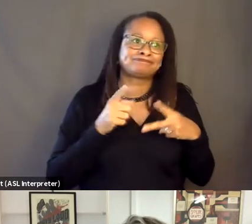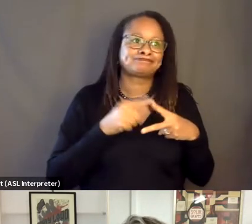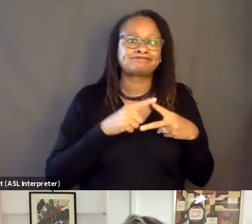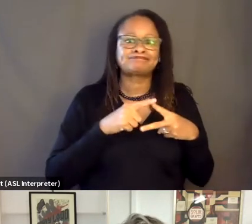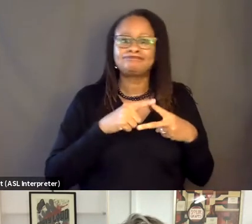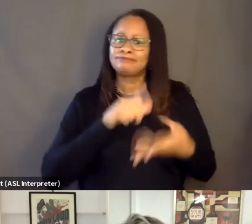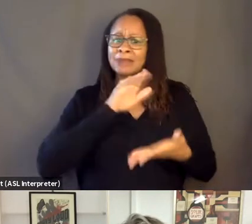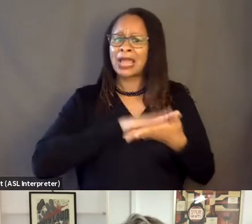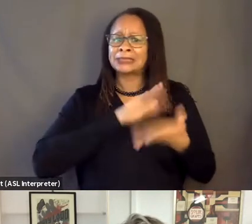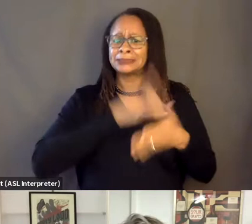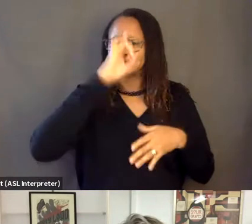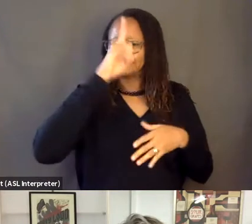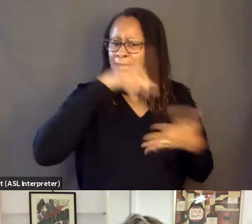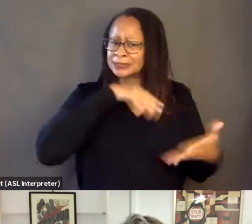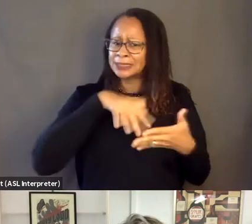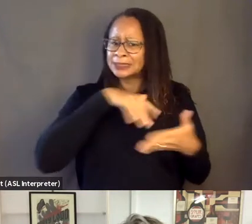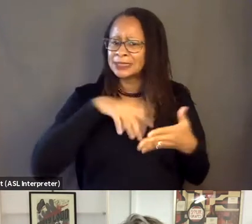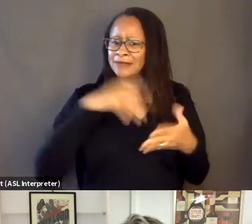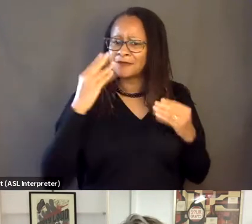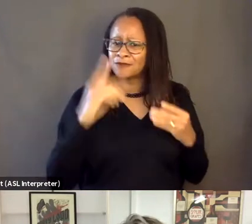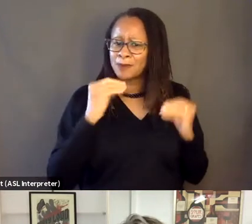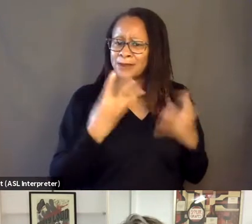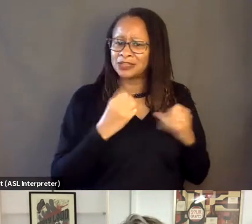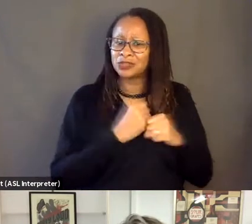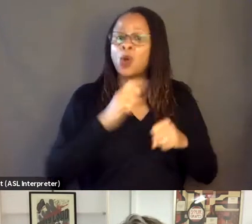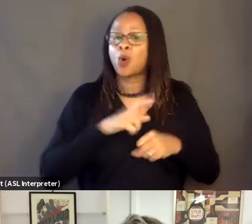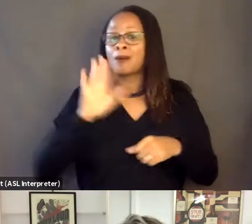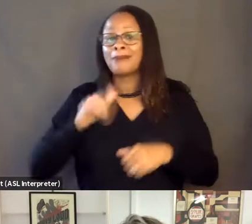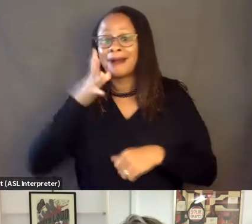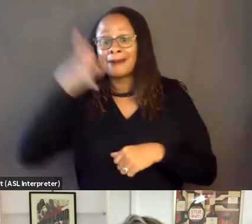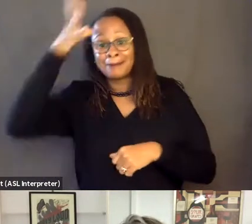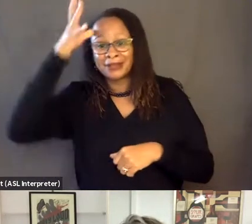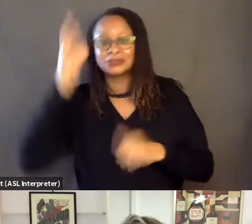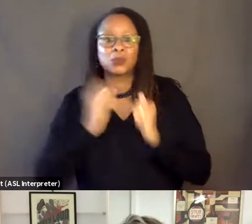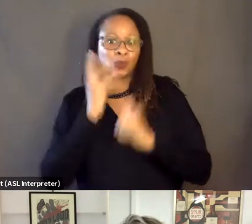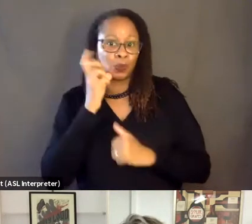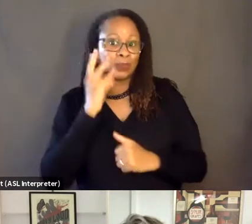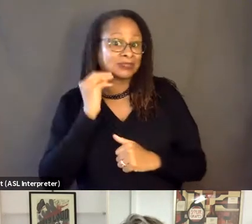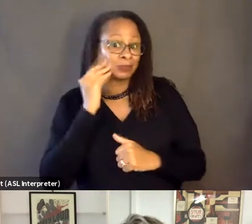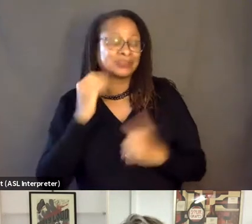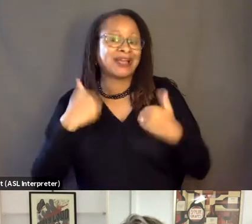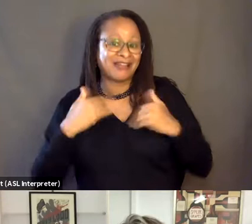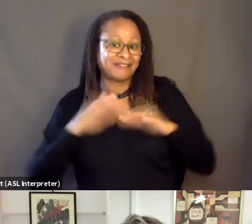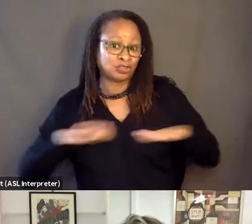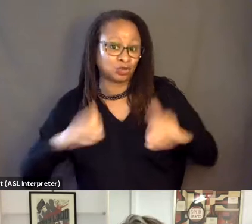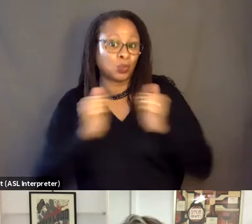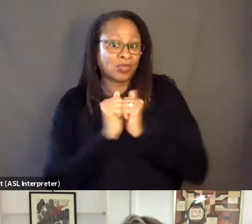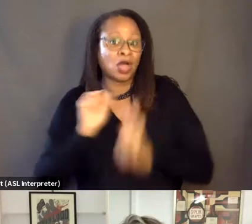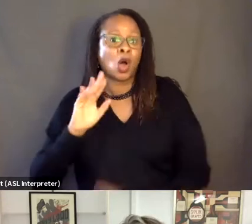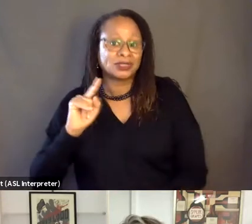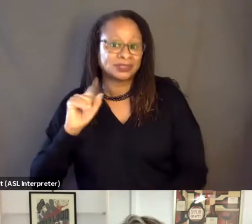academics who had studied autism for many years, or by the parents like us of autistic kids, or